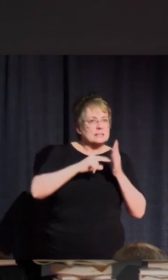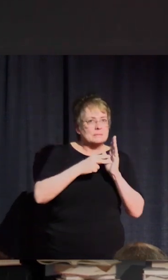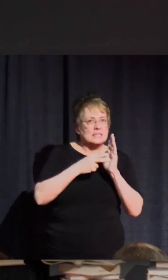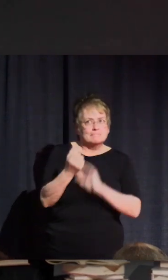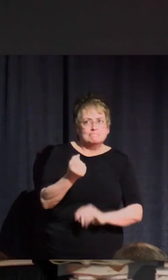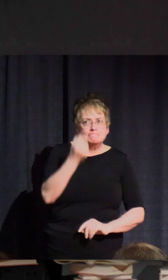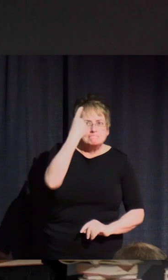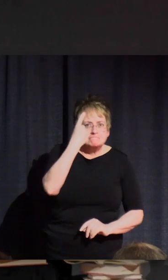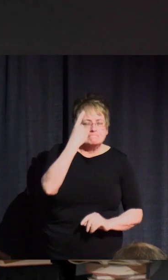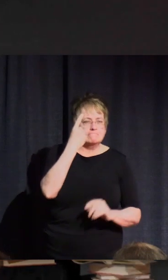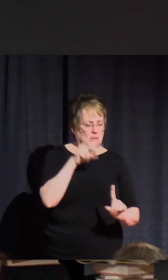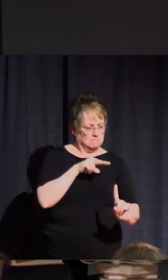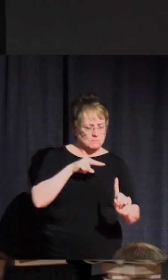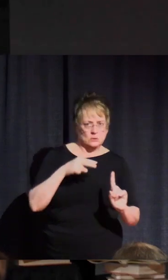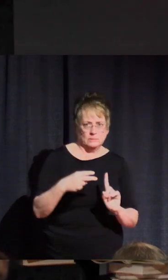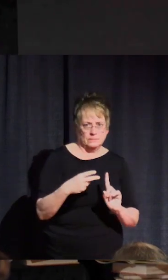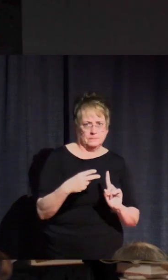clarity and perception.